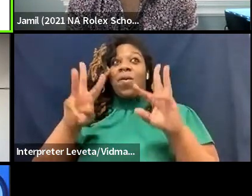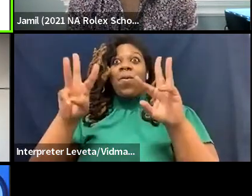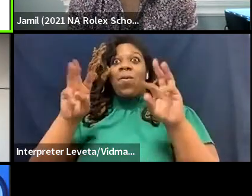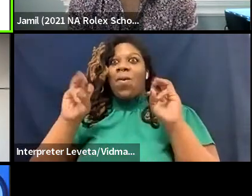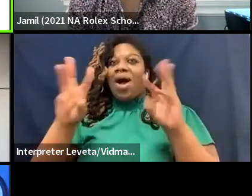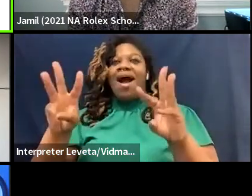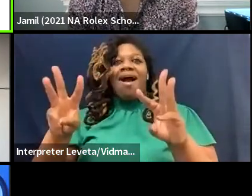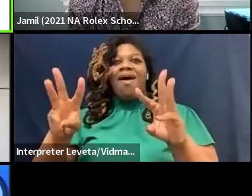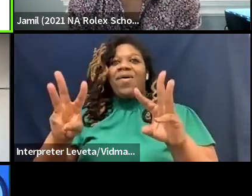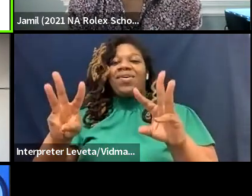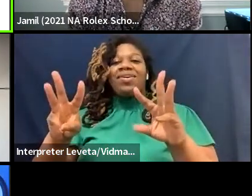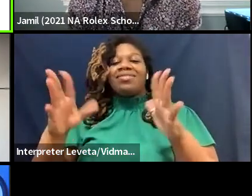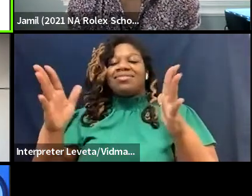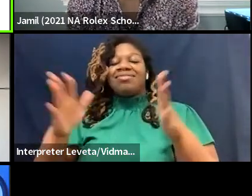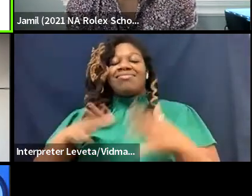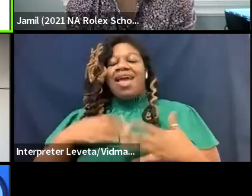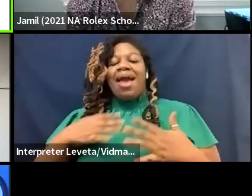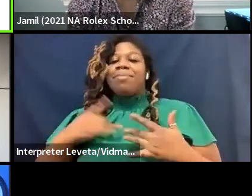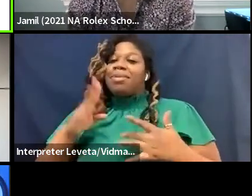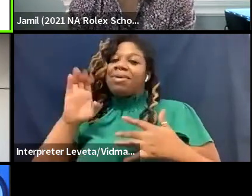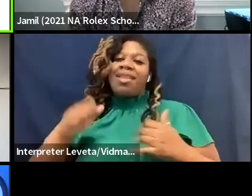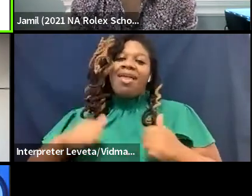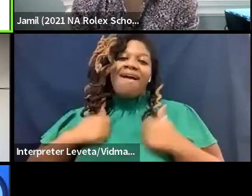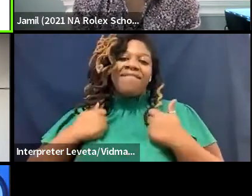bro. Mm-hmm.